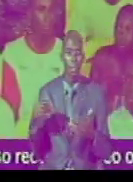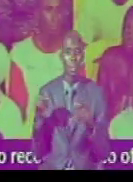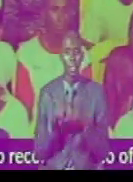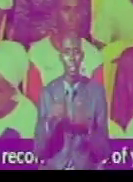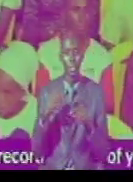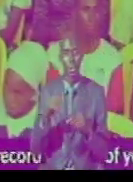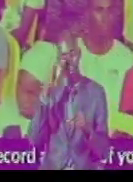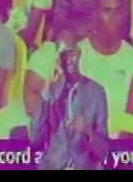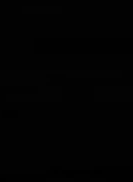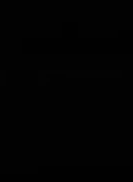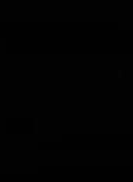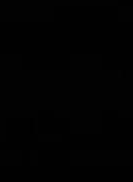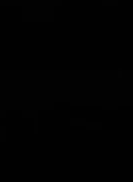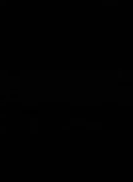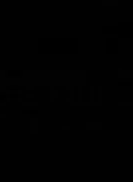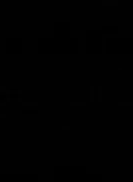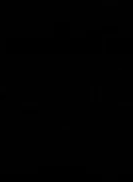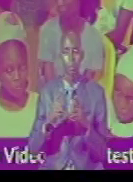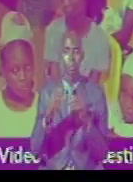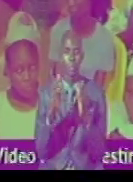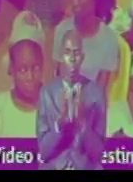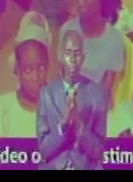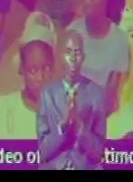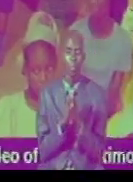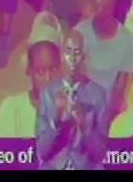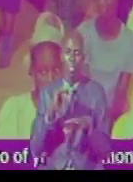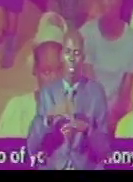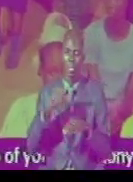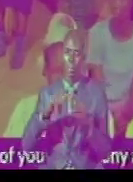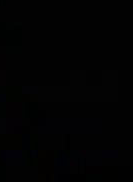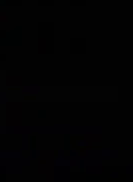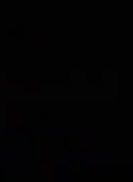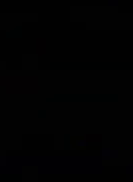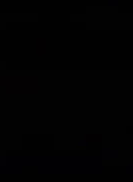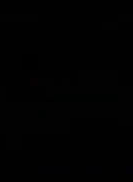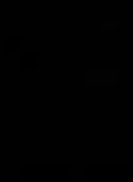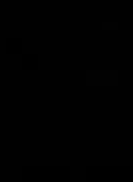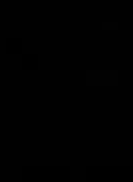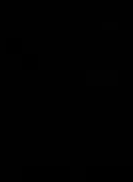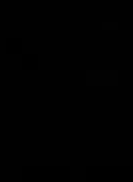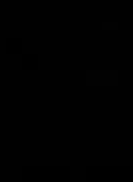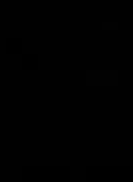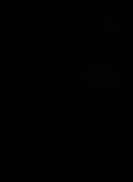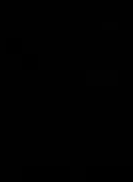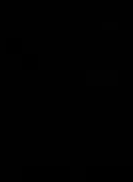pray. At the beginning, it grew worse. Strange headache came up.